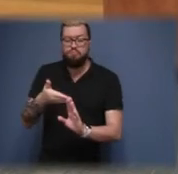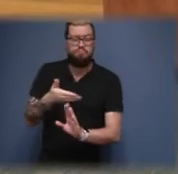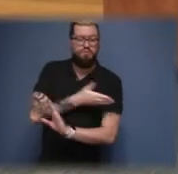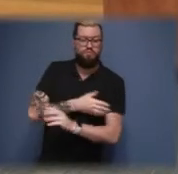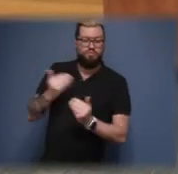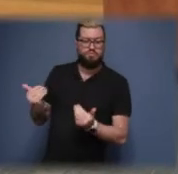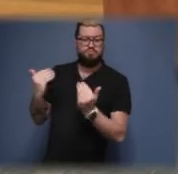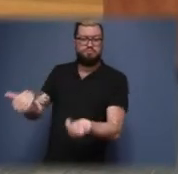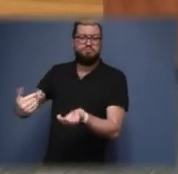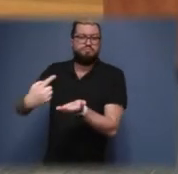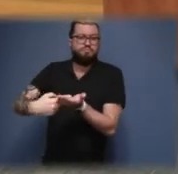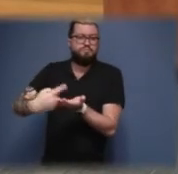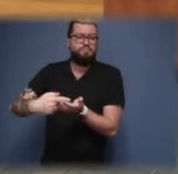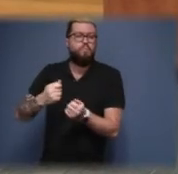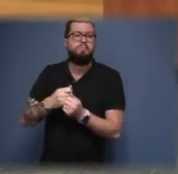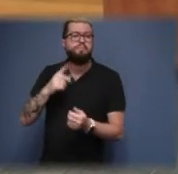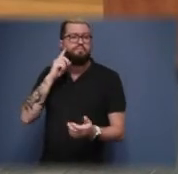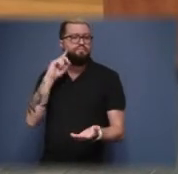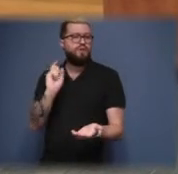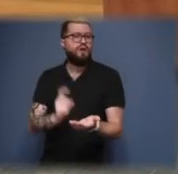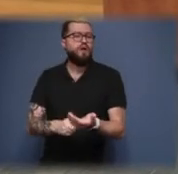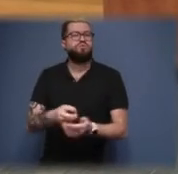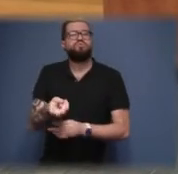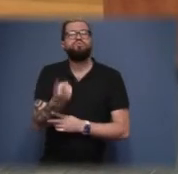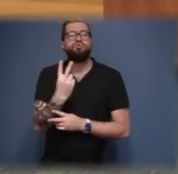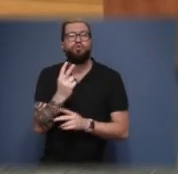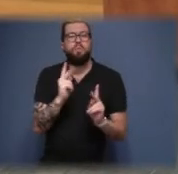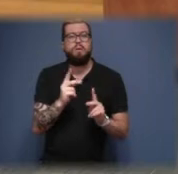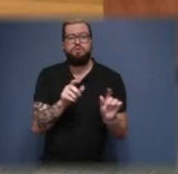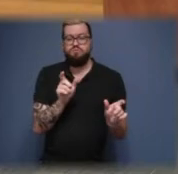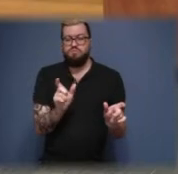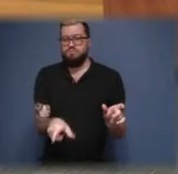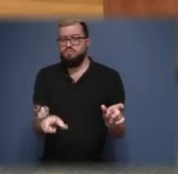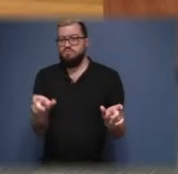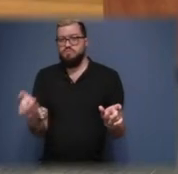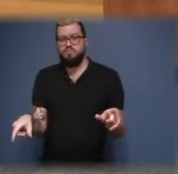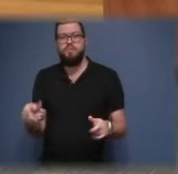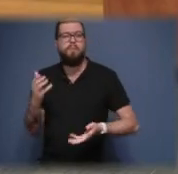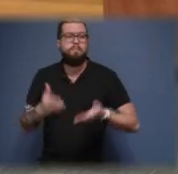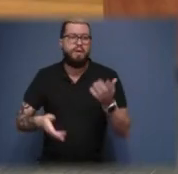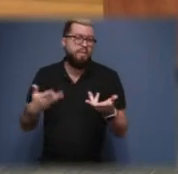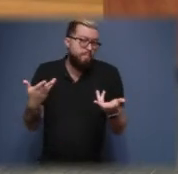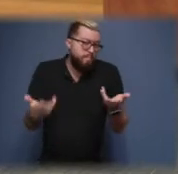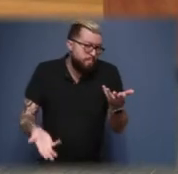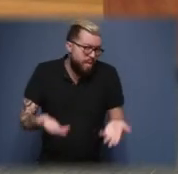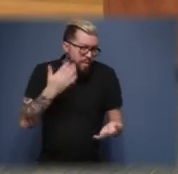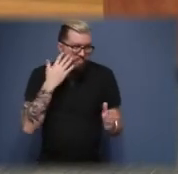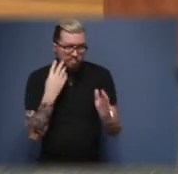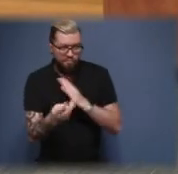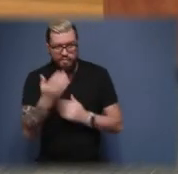want to acknowledge two individuals here who may know this is coming but may not.